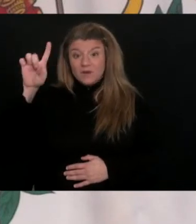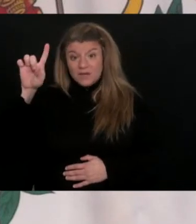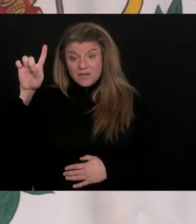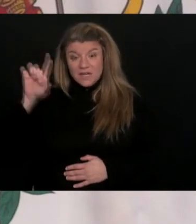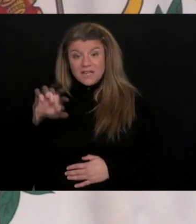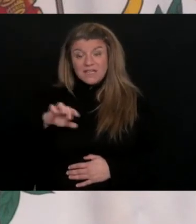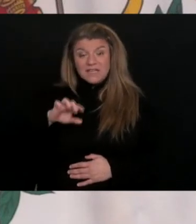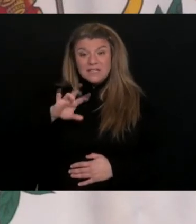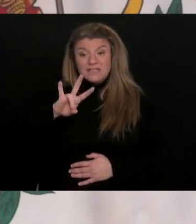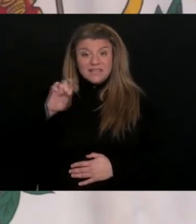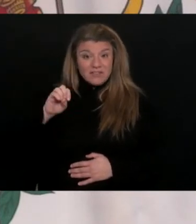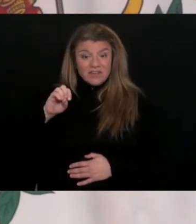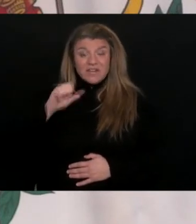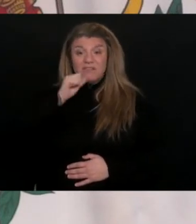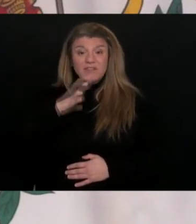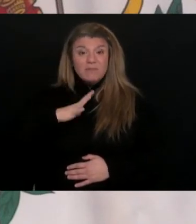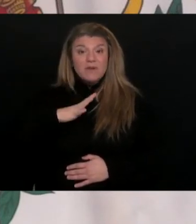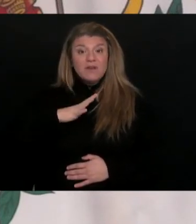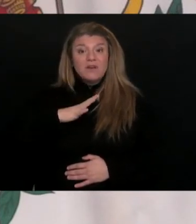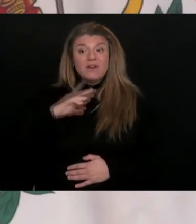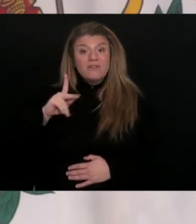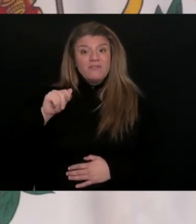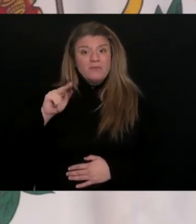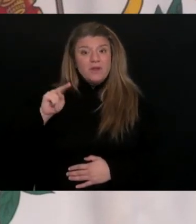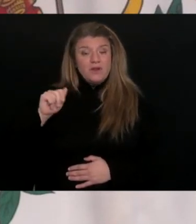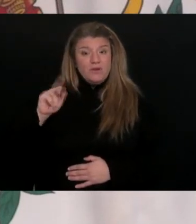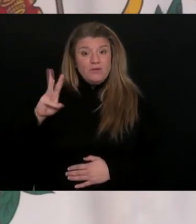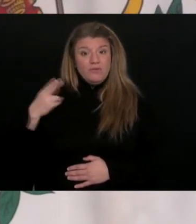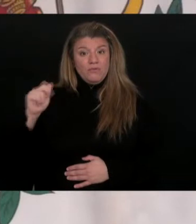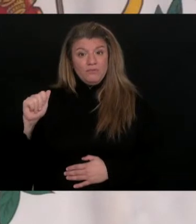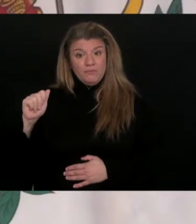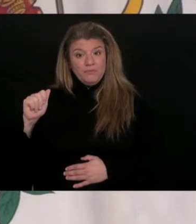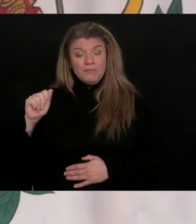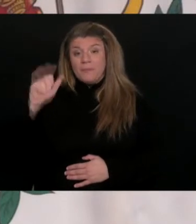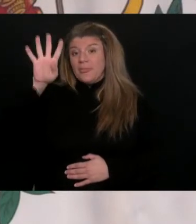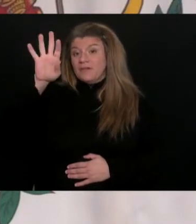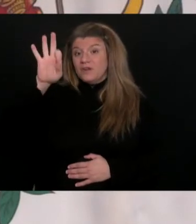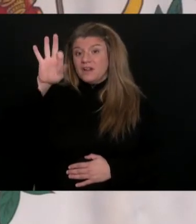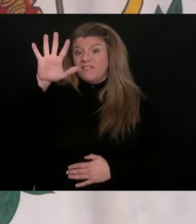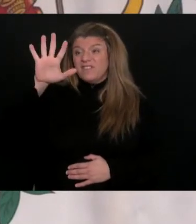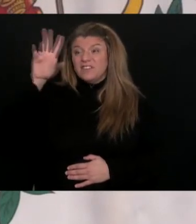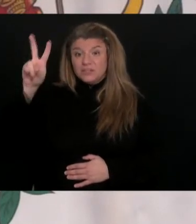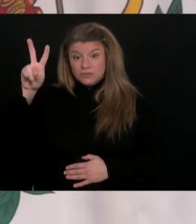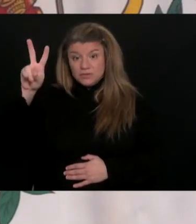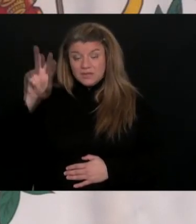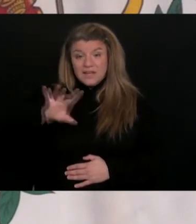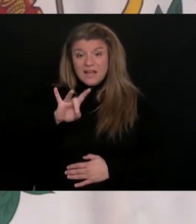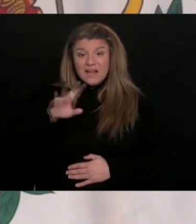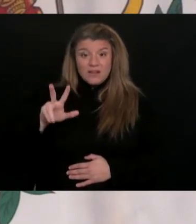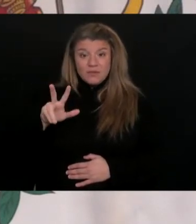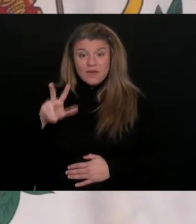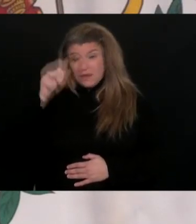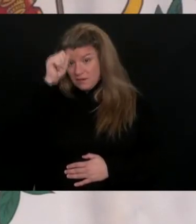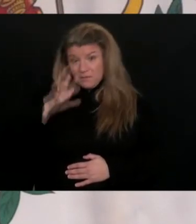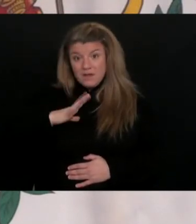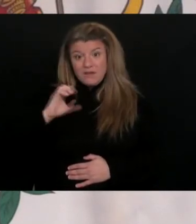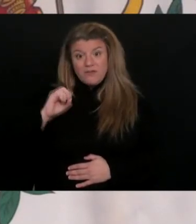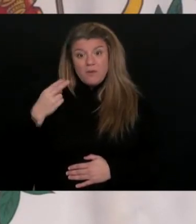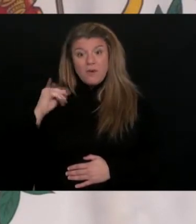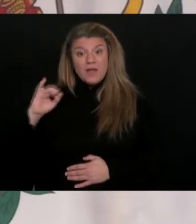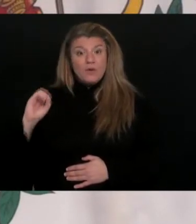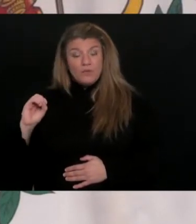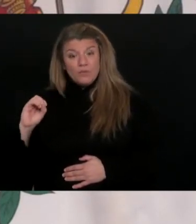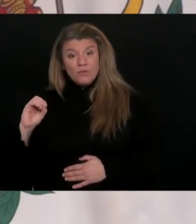death, a 70-year-old female from Kanawha County. The 4,952nd death, an 83-year-old male from Ohio